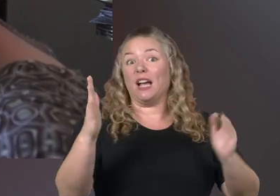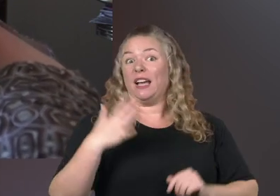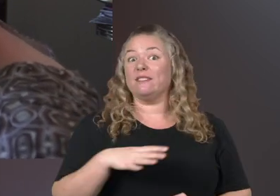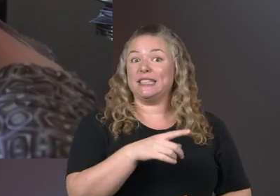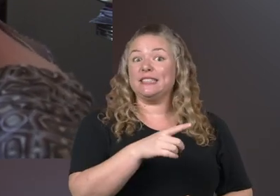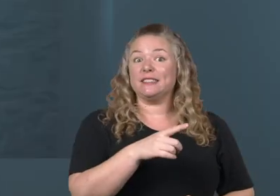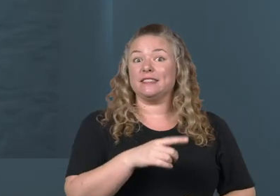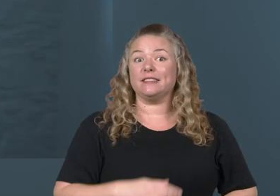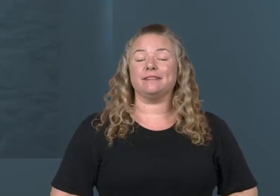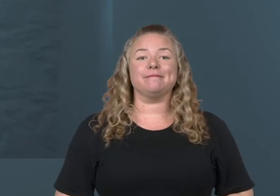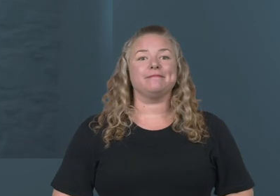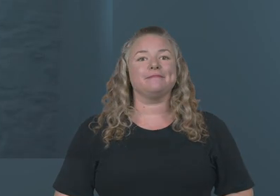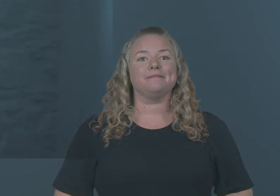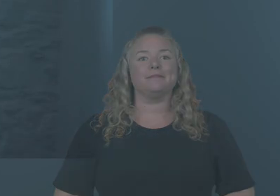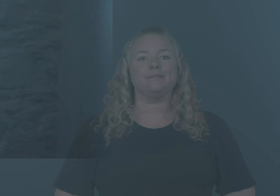and archived.